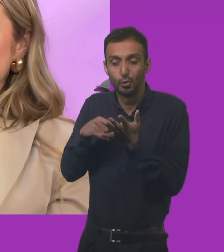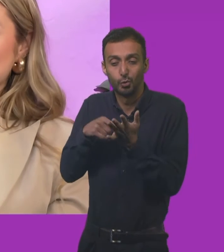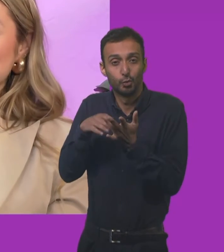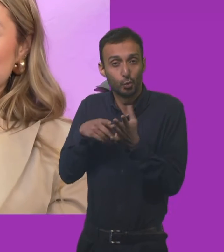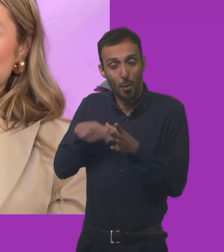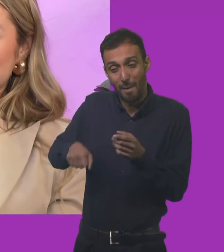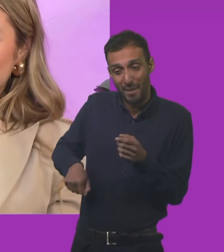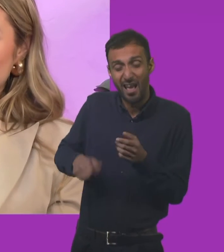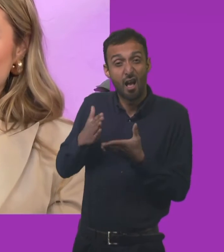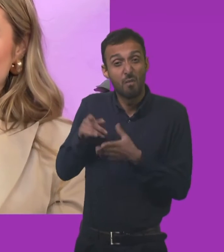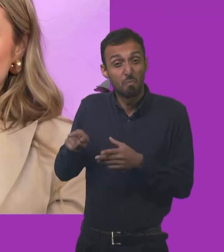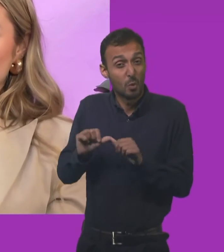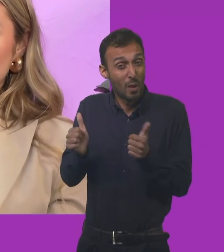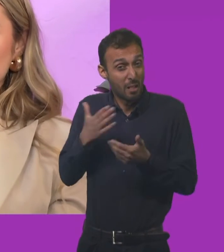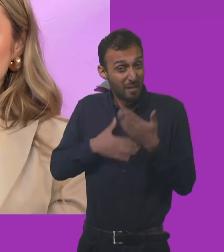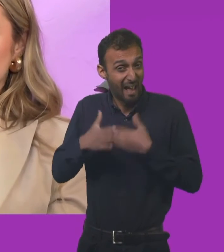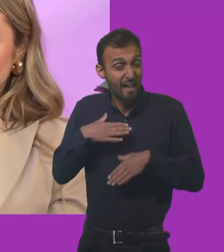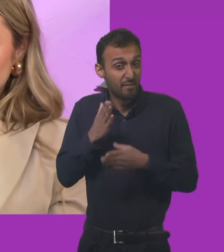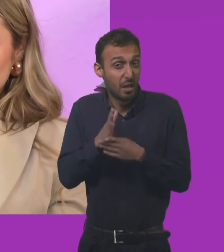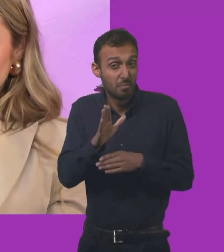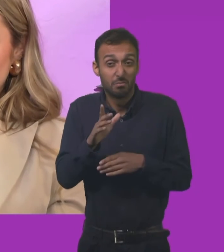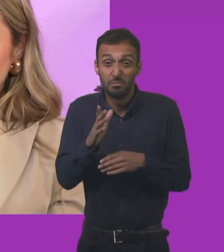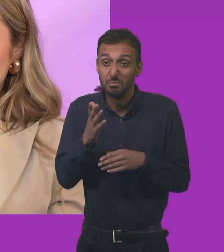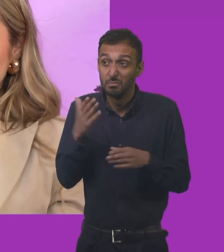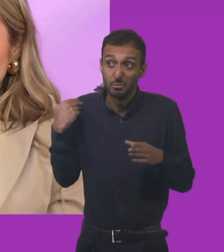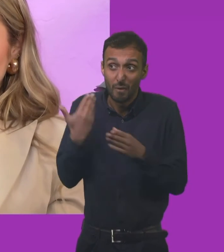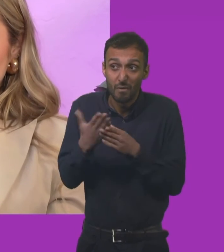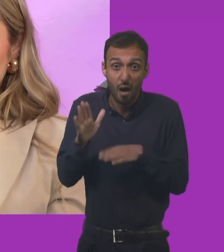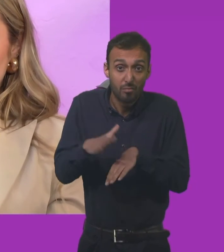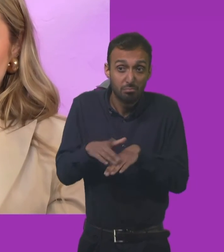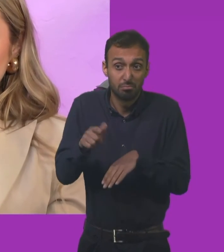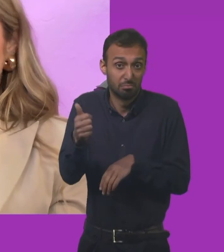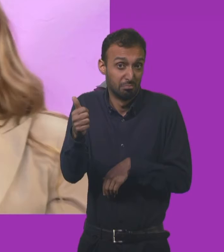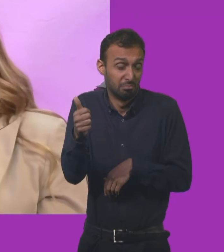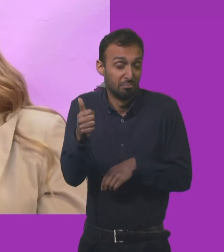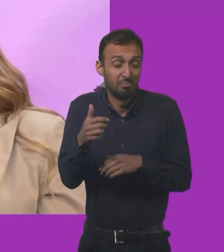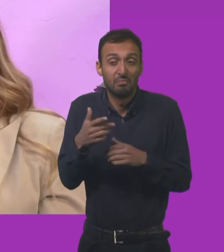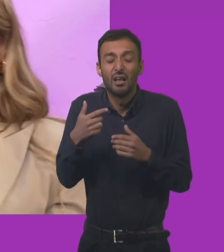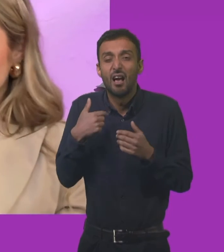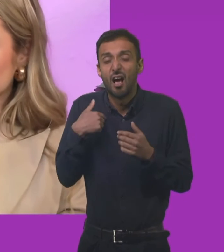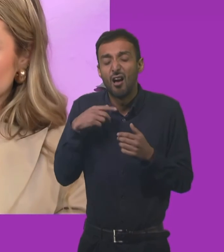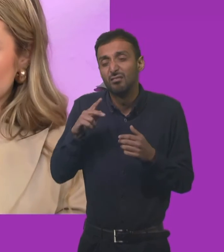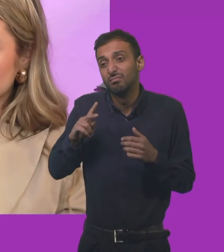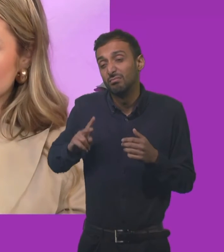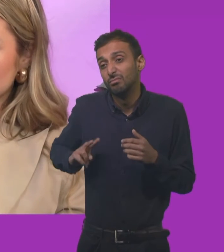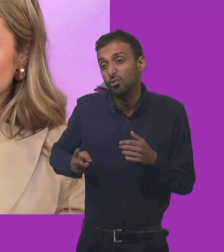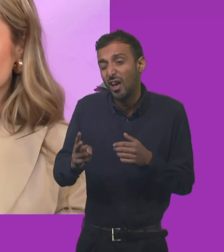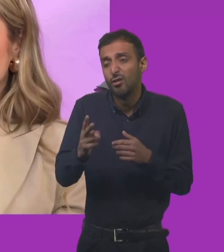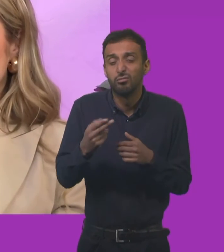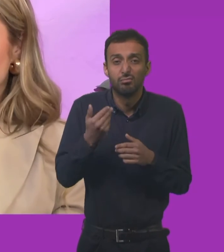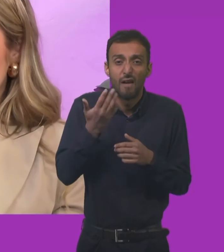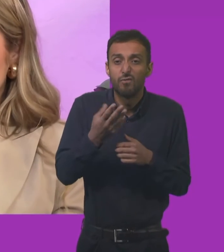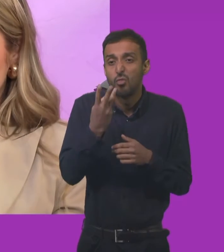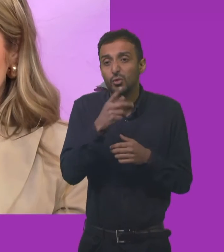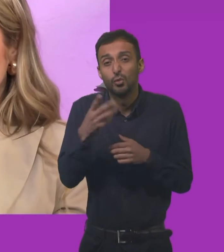well behaved. Like, I can't lie. Touch wood, he's been great. And I change my bag kind of every 3 to 4 days, and I